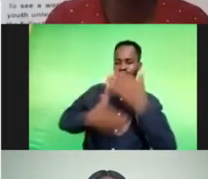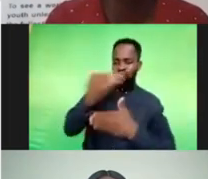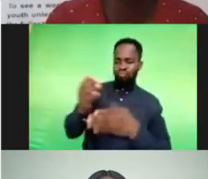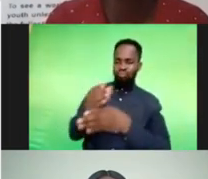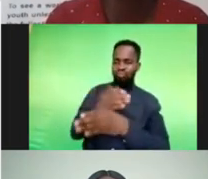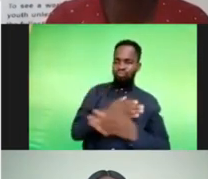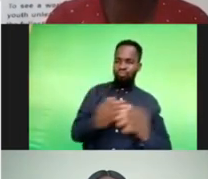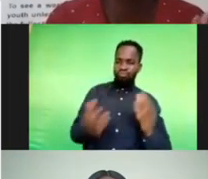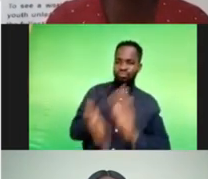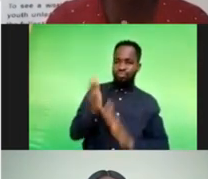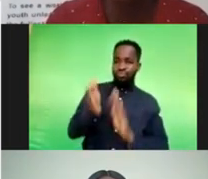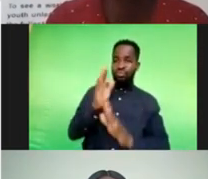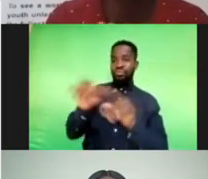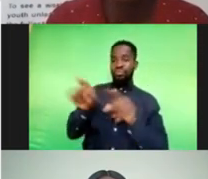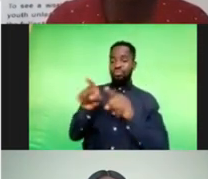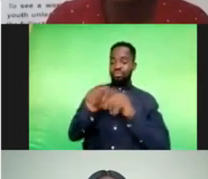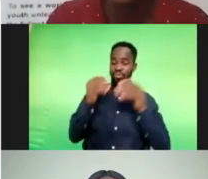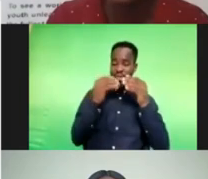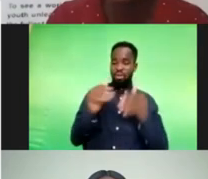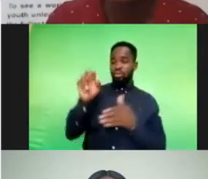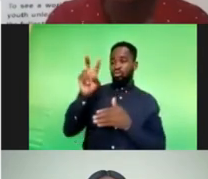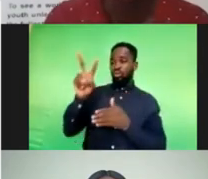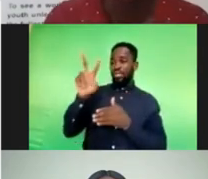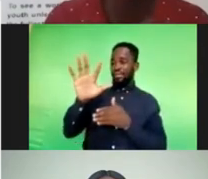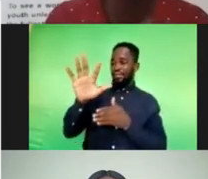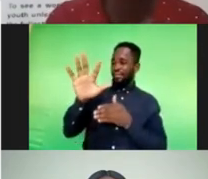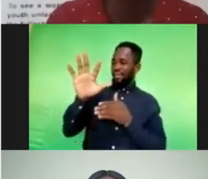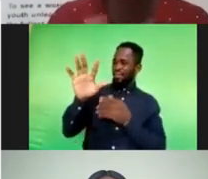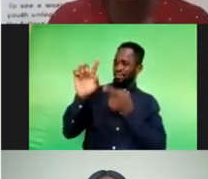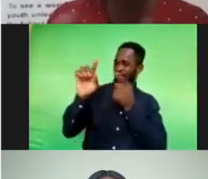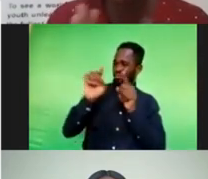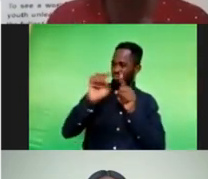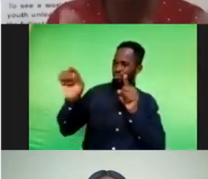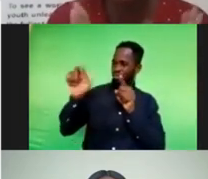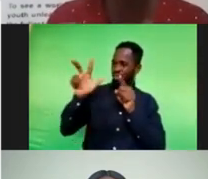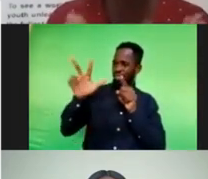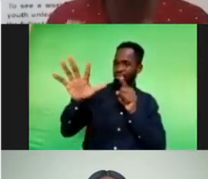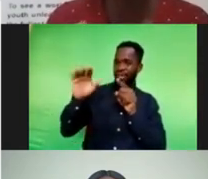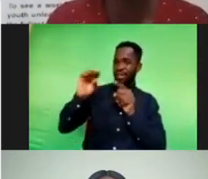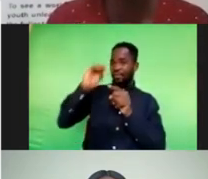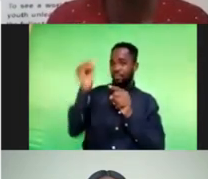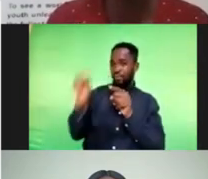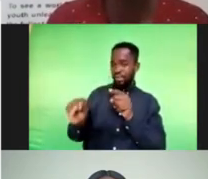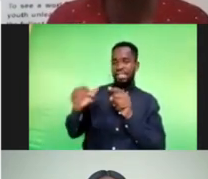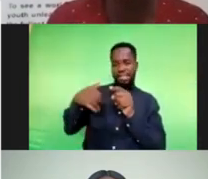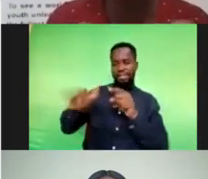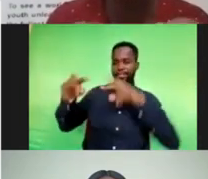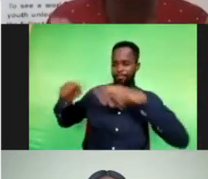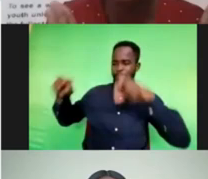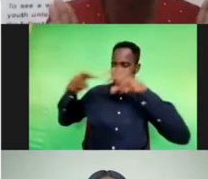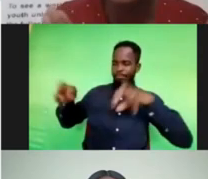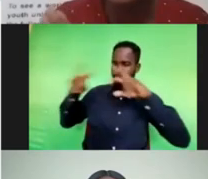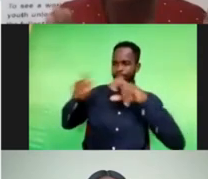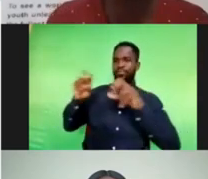the figure closer to 25 to 30%. And yet some studies are still reporting the figures of up